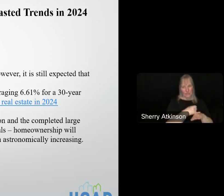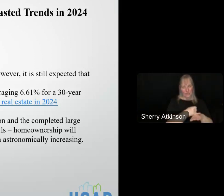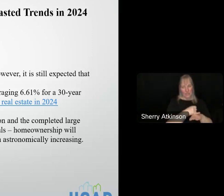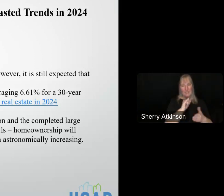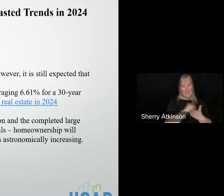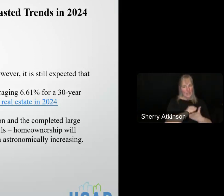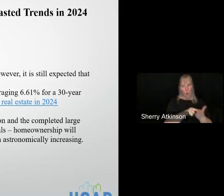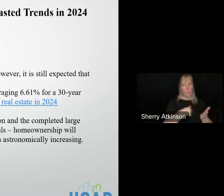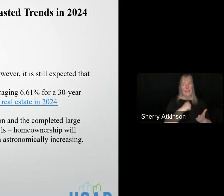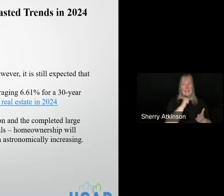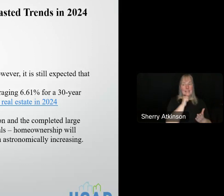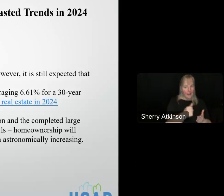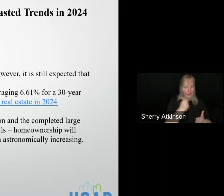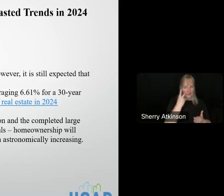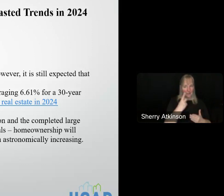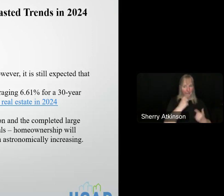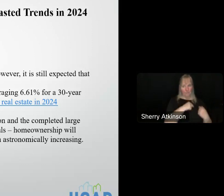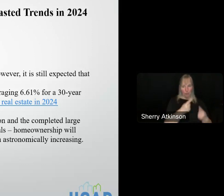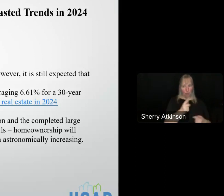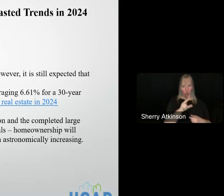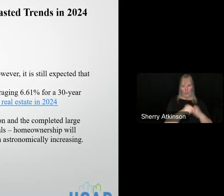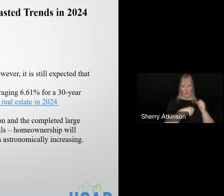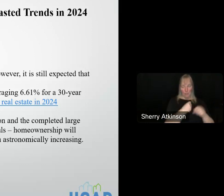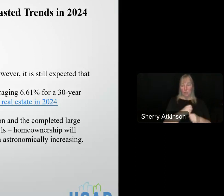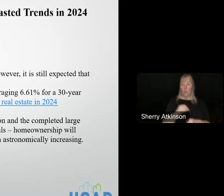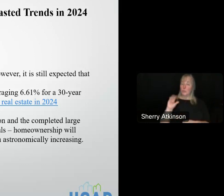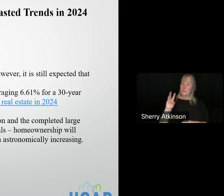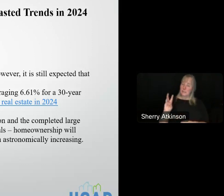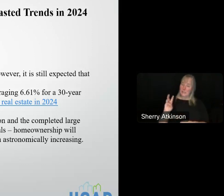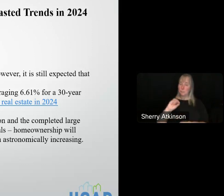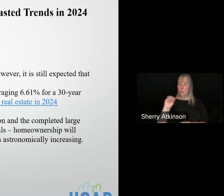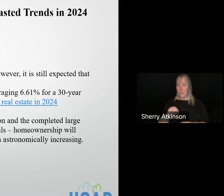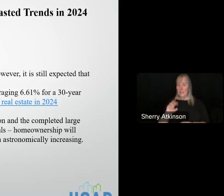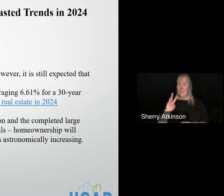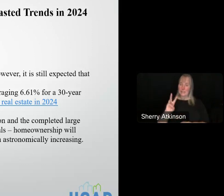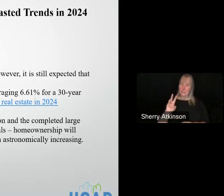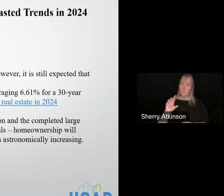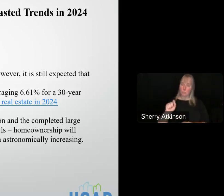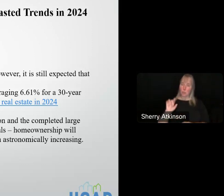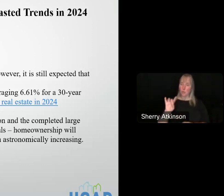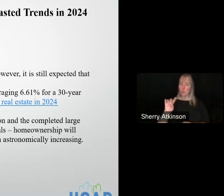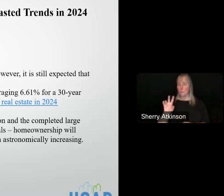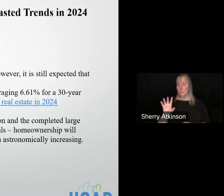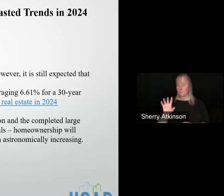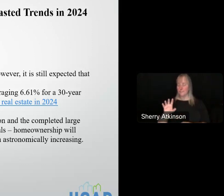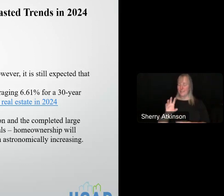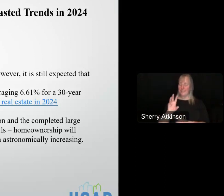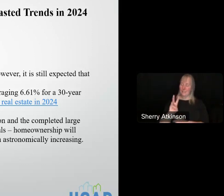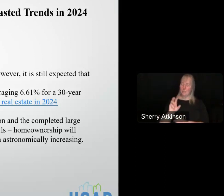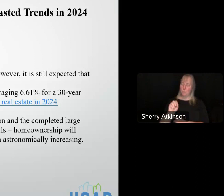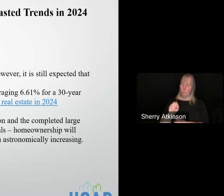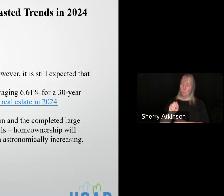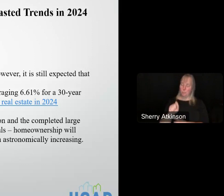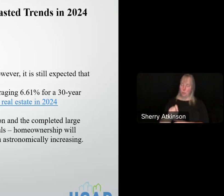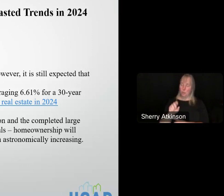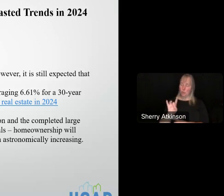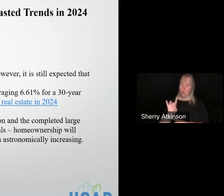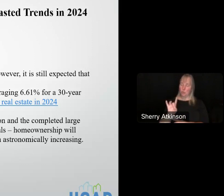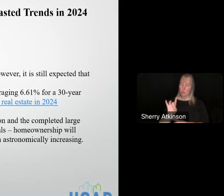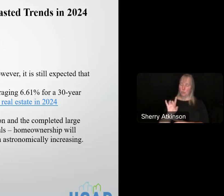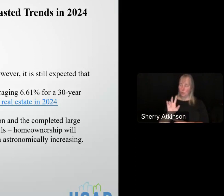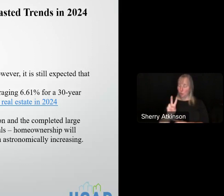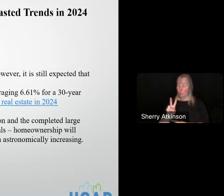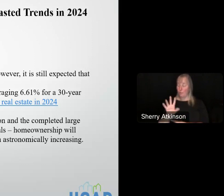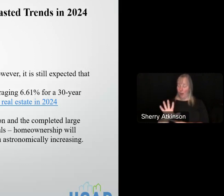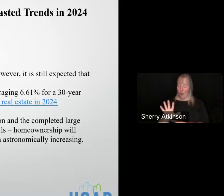years. So 6%, 6.25. That's kind of where the averages kind of